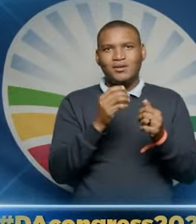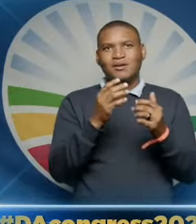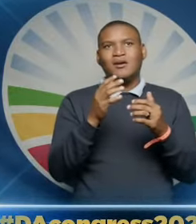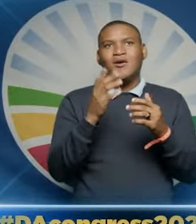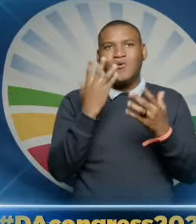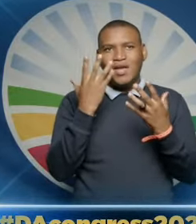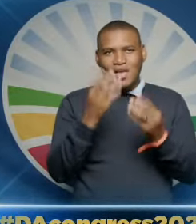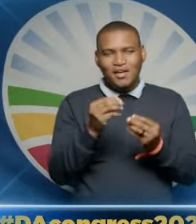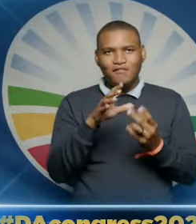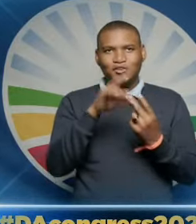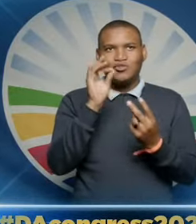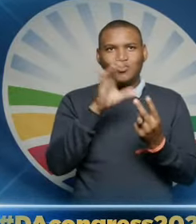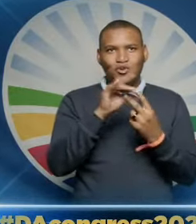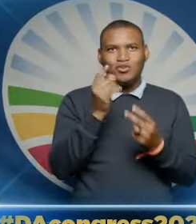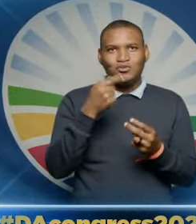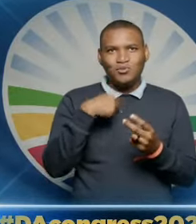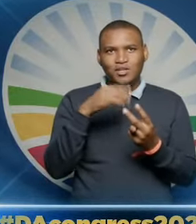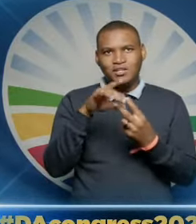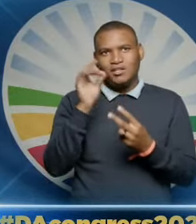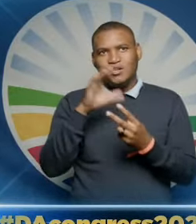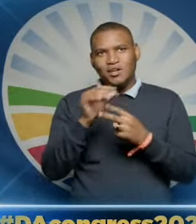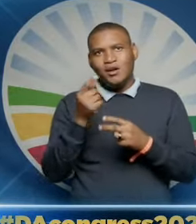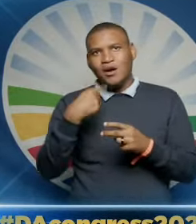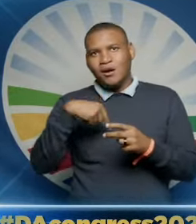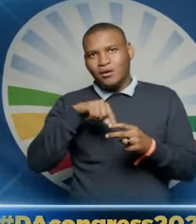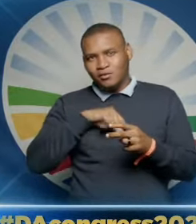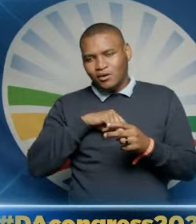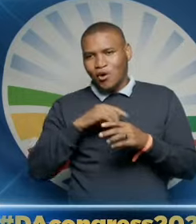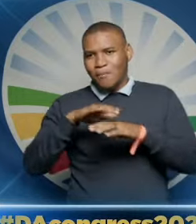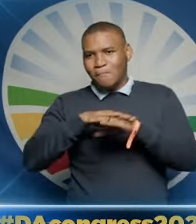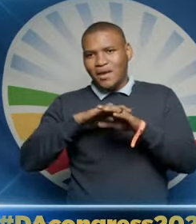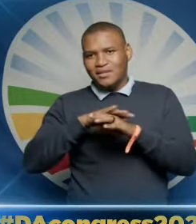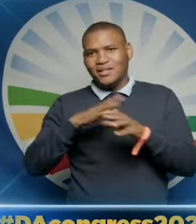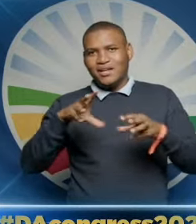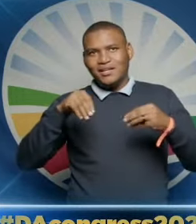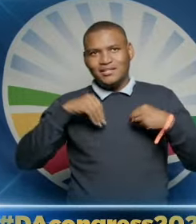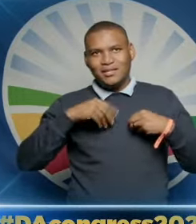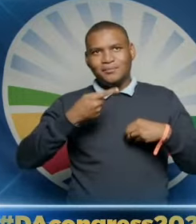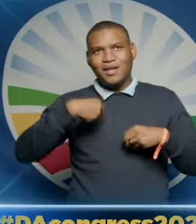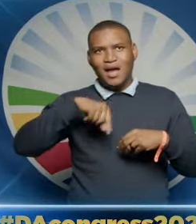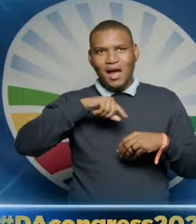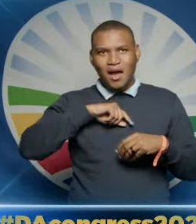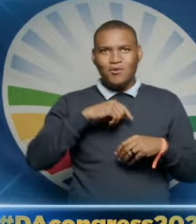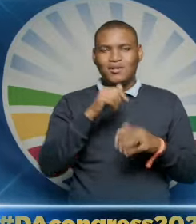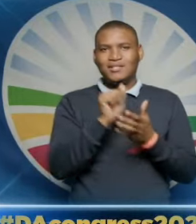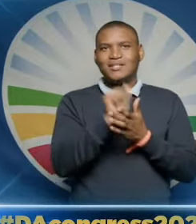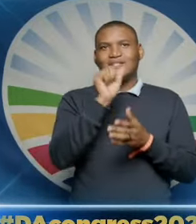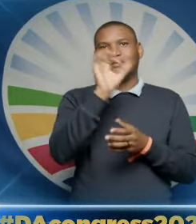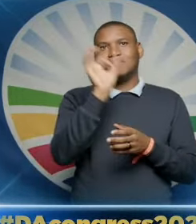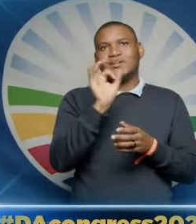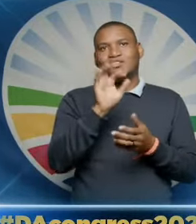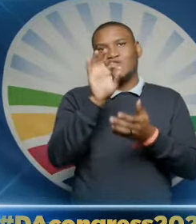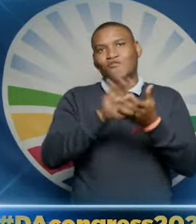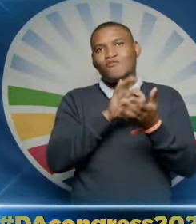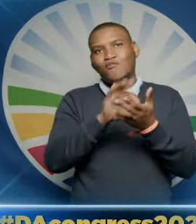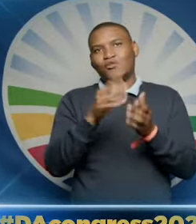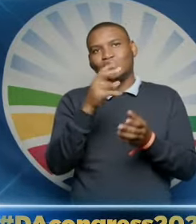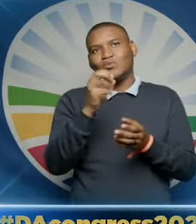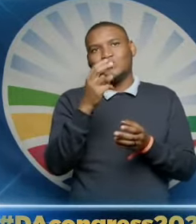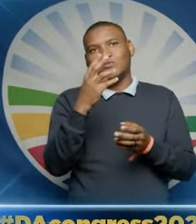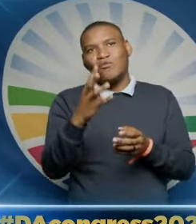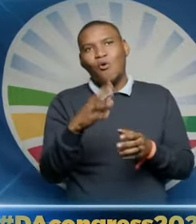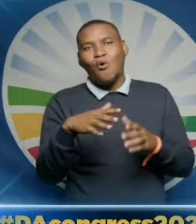stark choice to make, and we can either try to consolidate our base and accept our projected 16% of voter share in